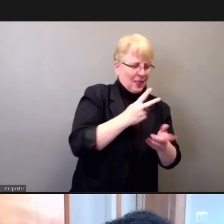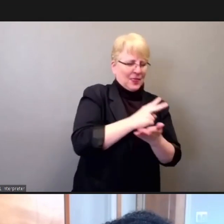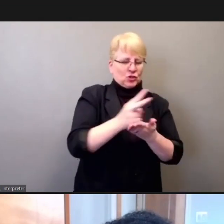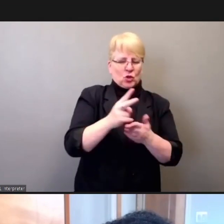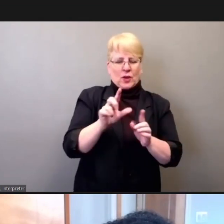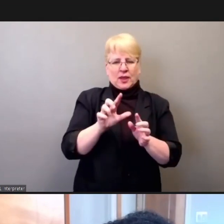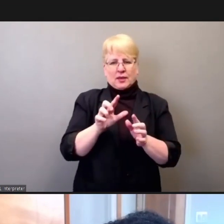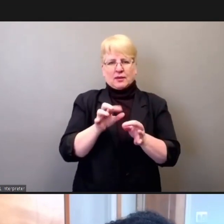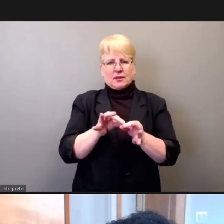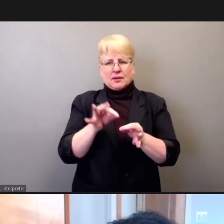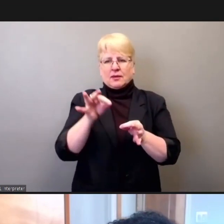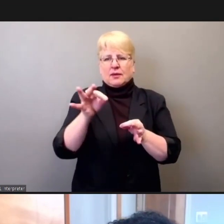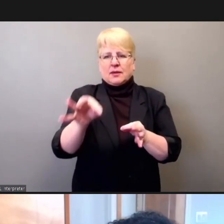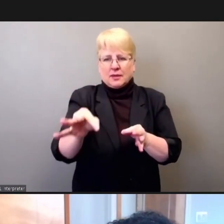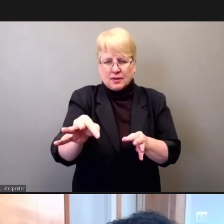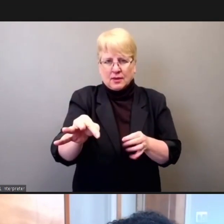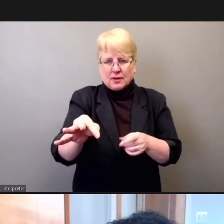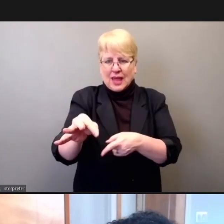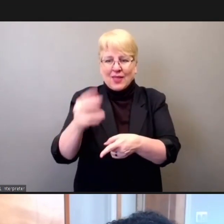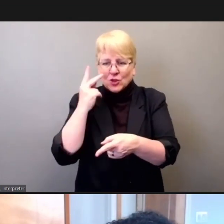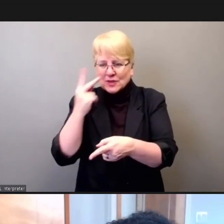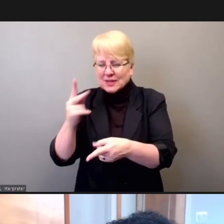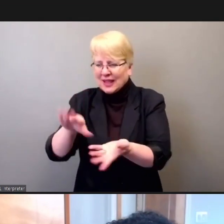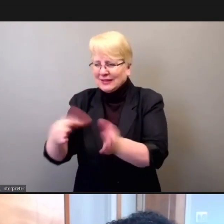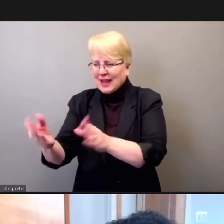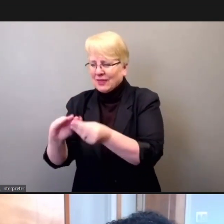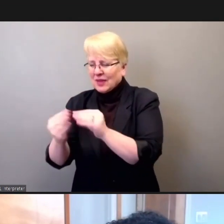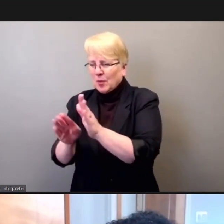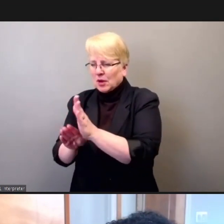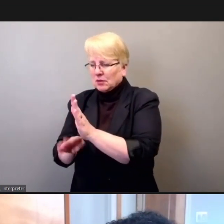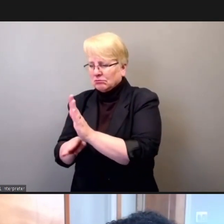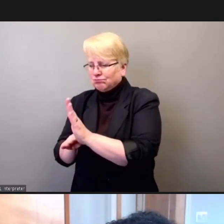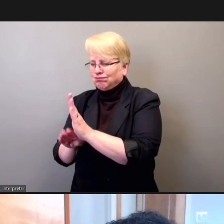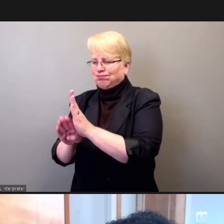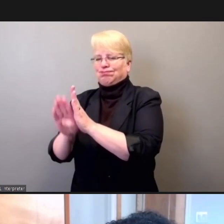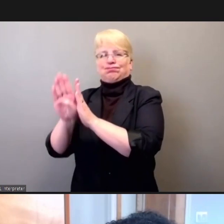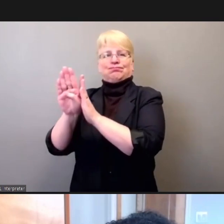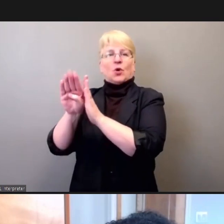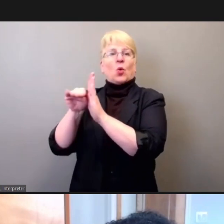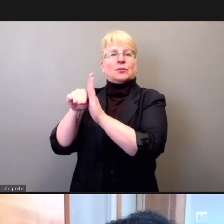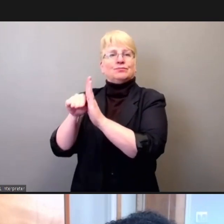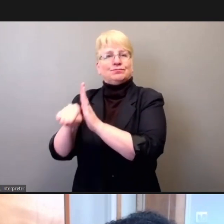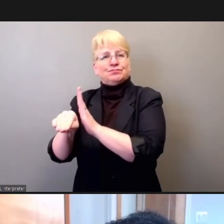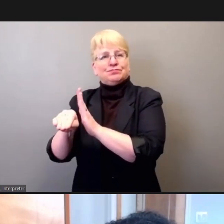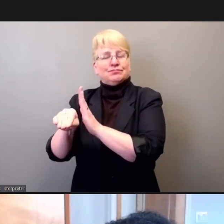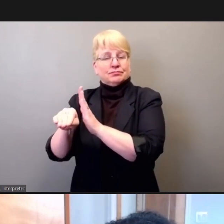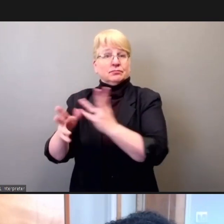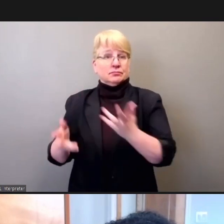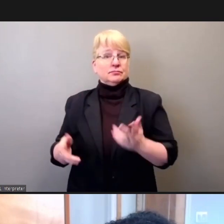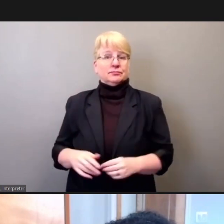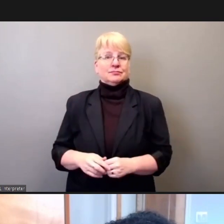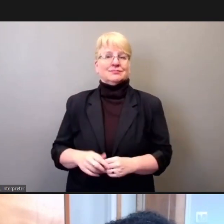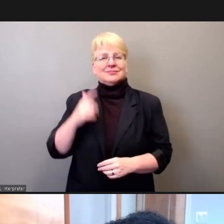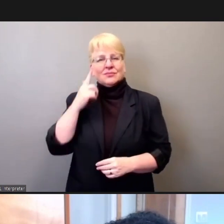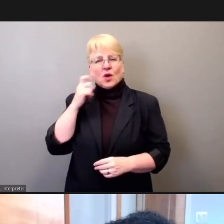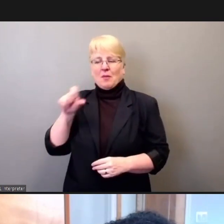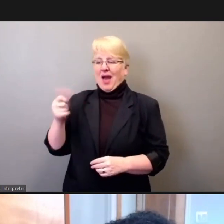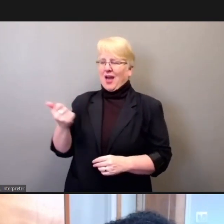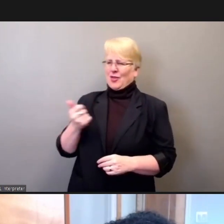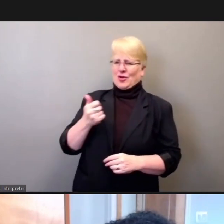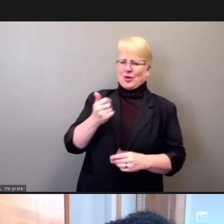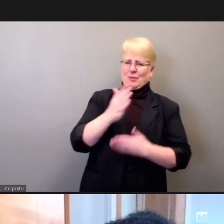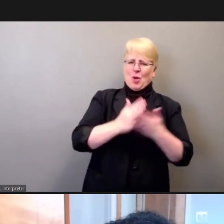see deaths continue to either be too high or even rise a bit as we are seeing other pandemic indicators be much